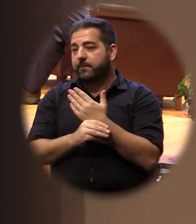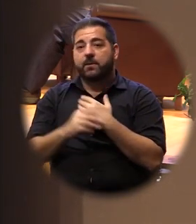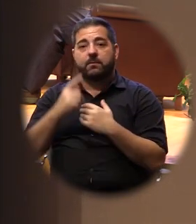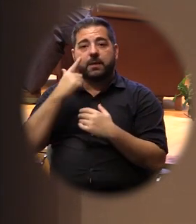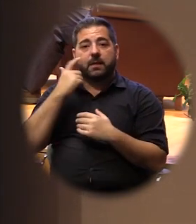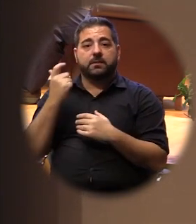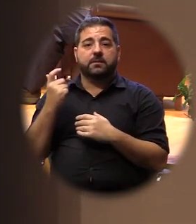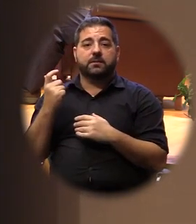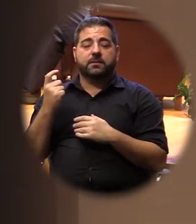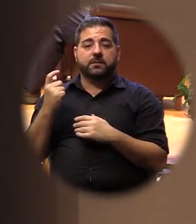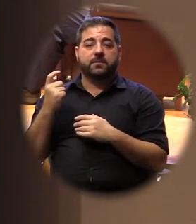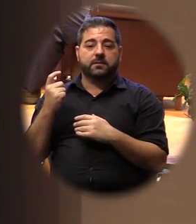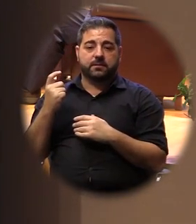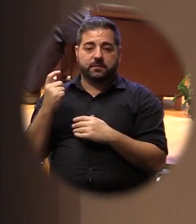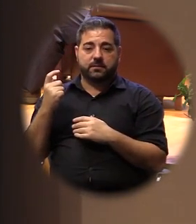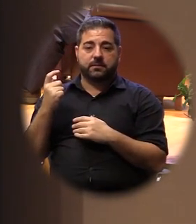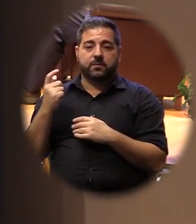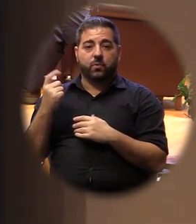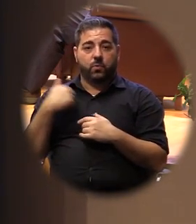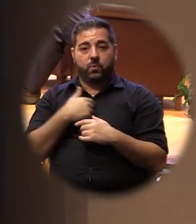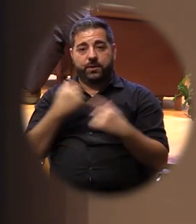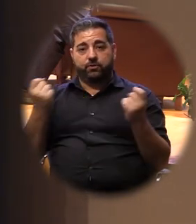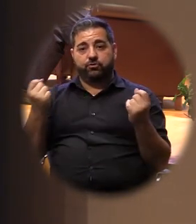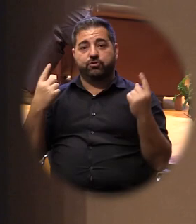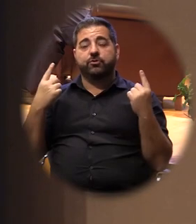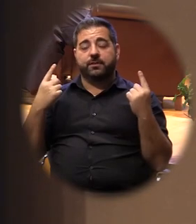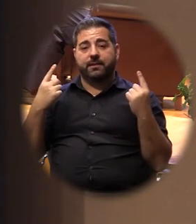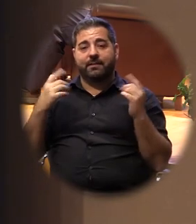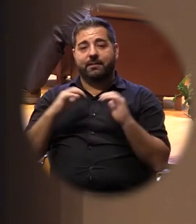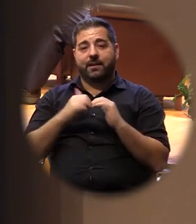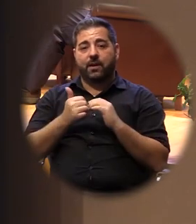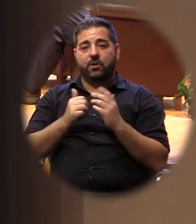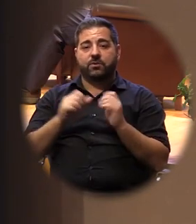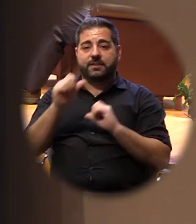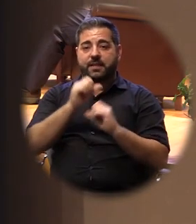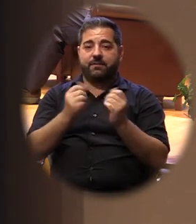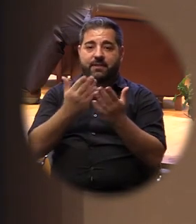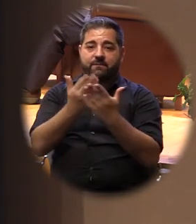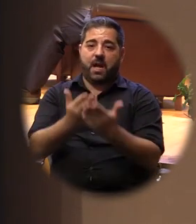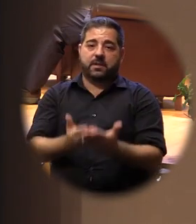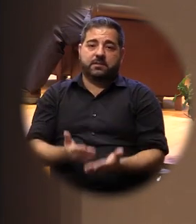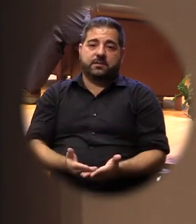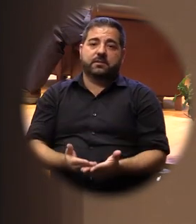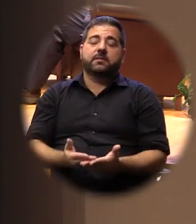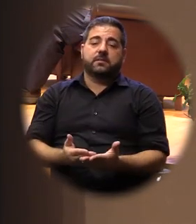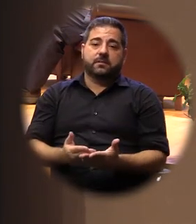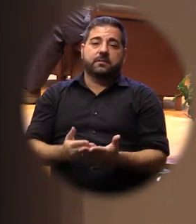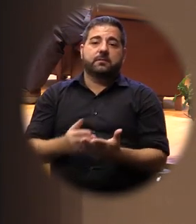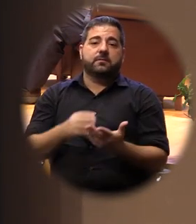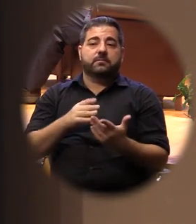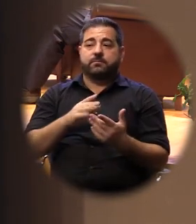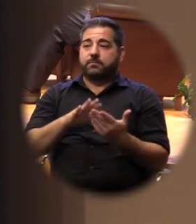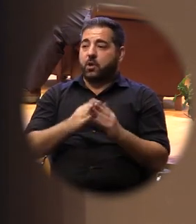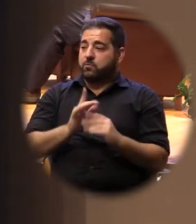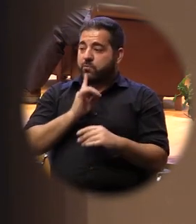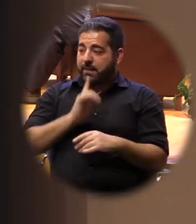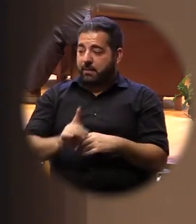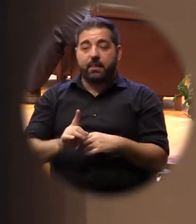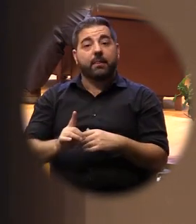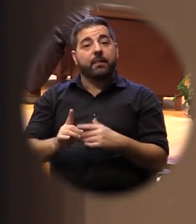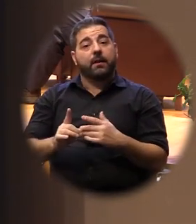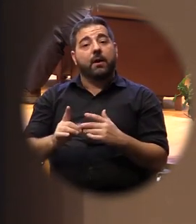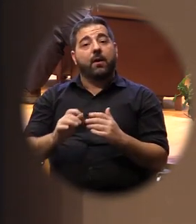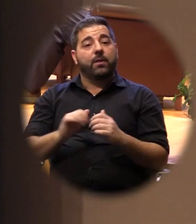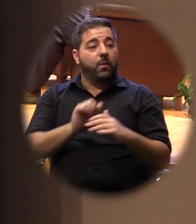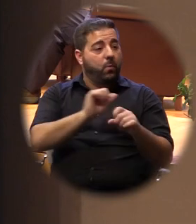because it was understanding how scientific facts come into being, what work they do, how